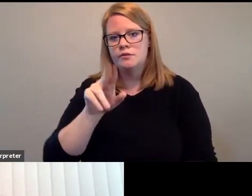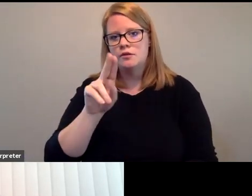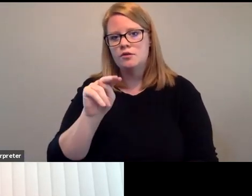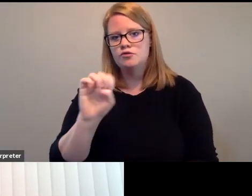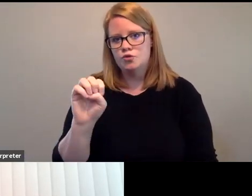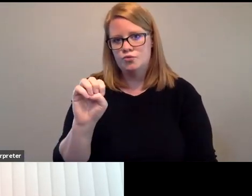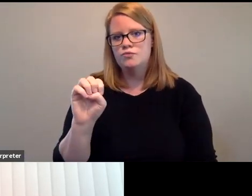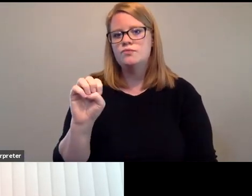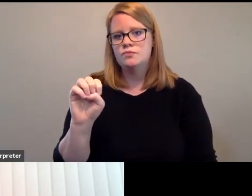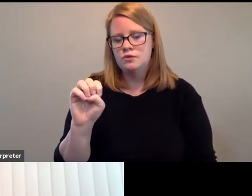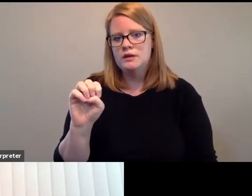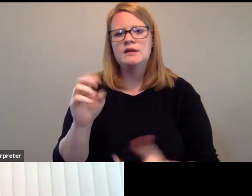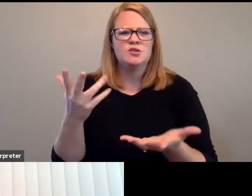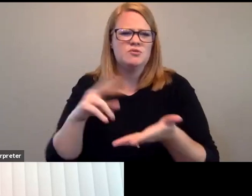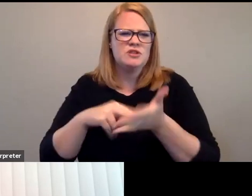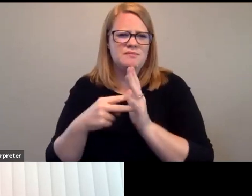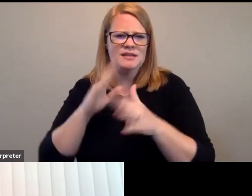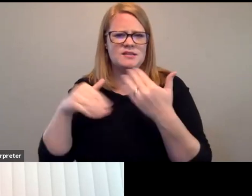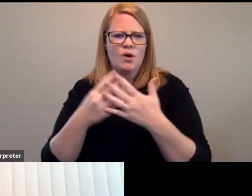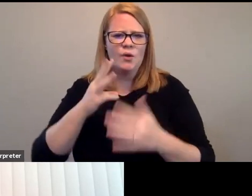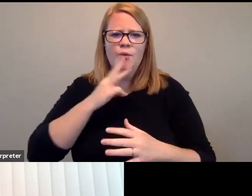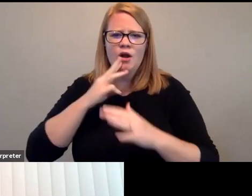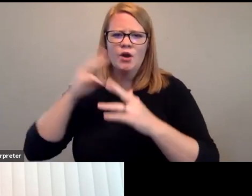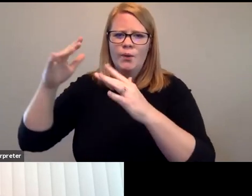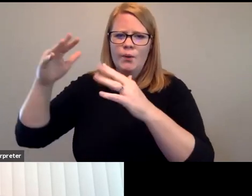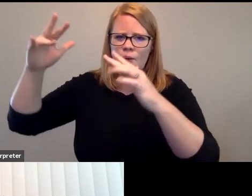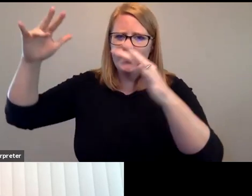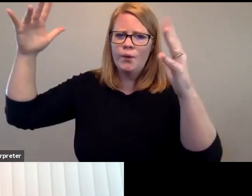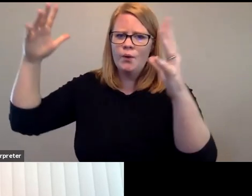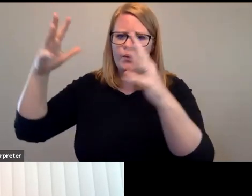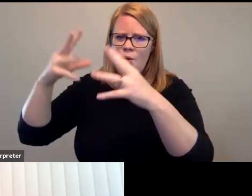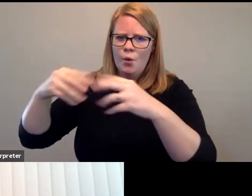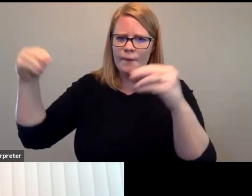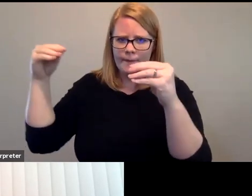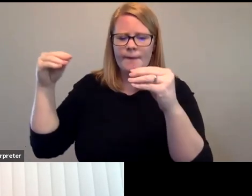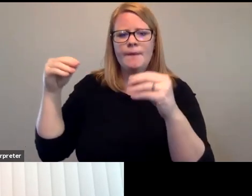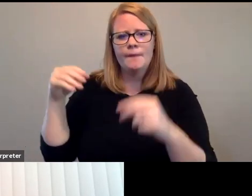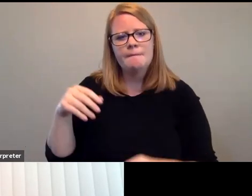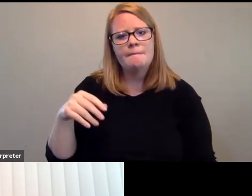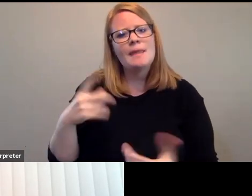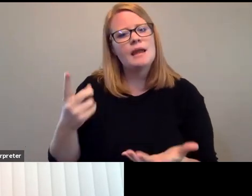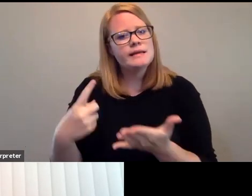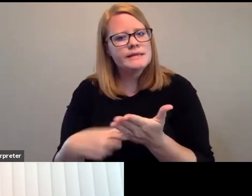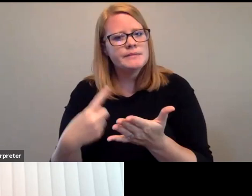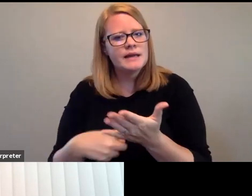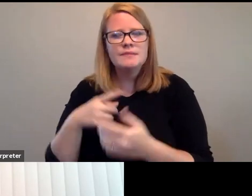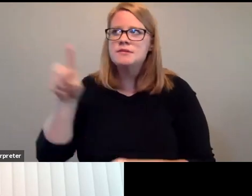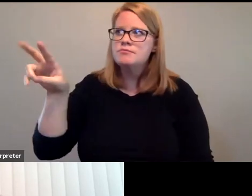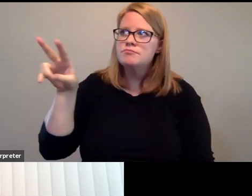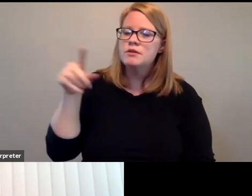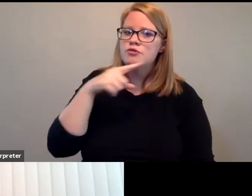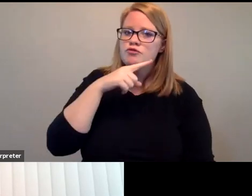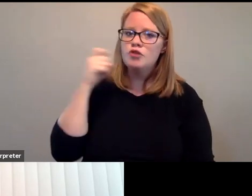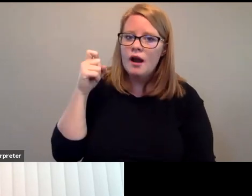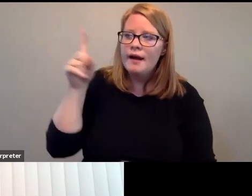just losing all its water, and it's dehydrating as it's on the saguaro. Sometimes they stay on the saguaro, sometimes you find them gathered around